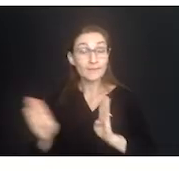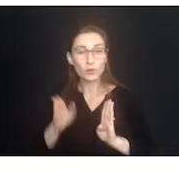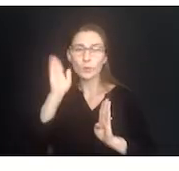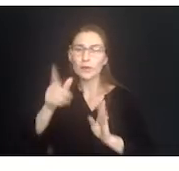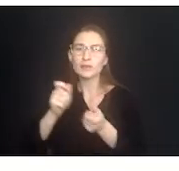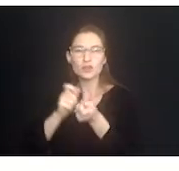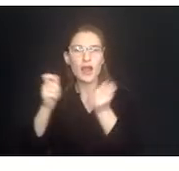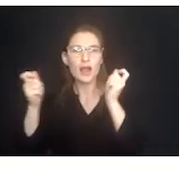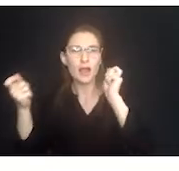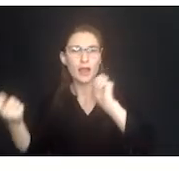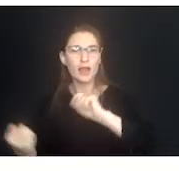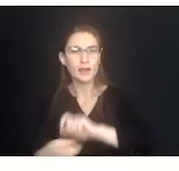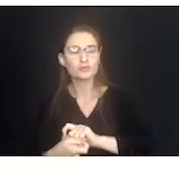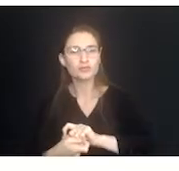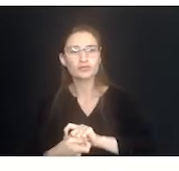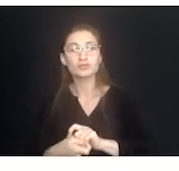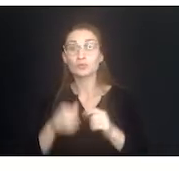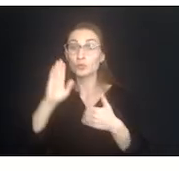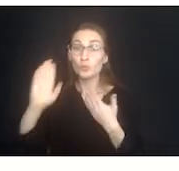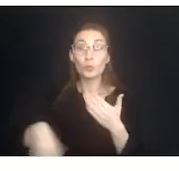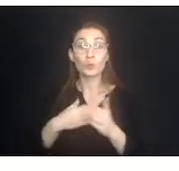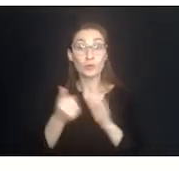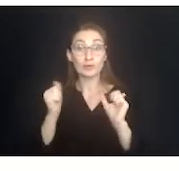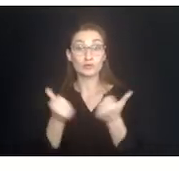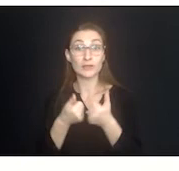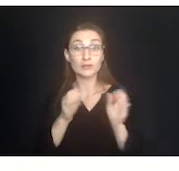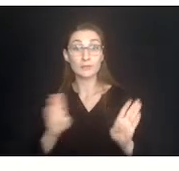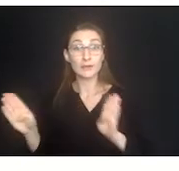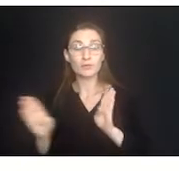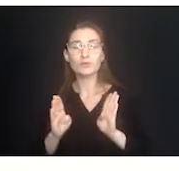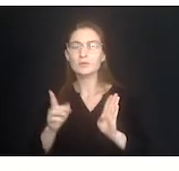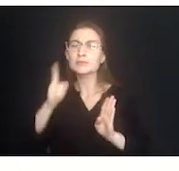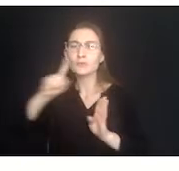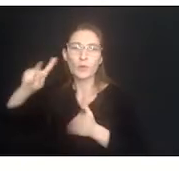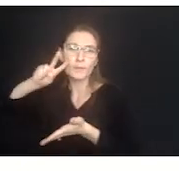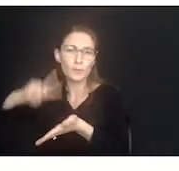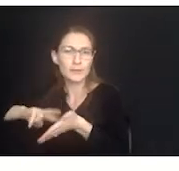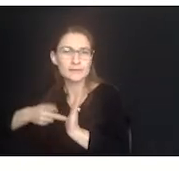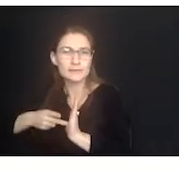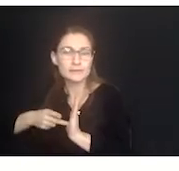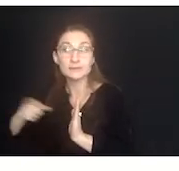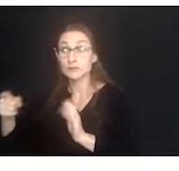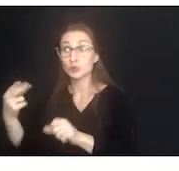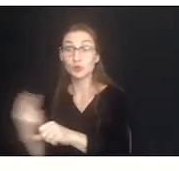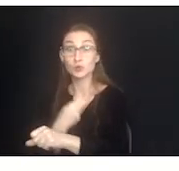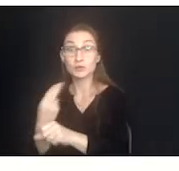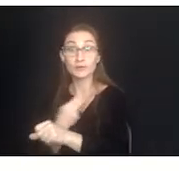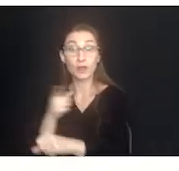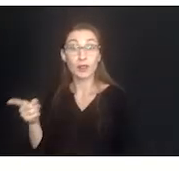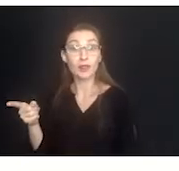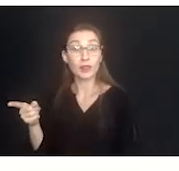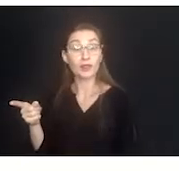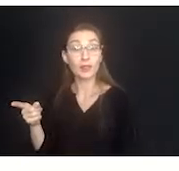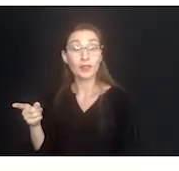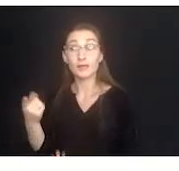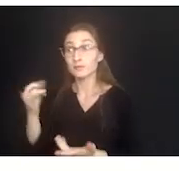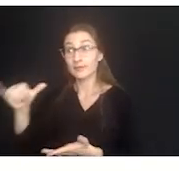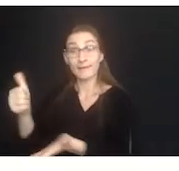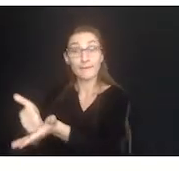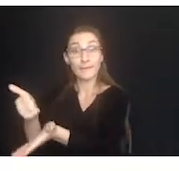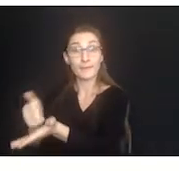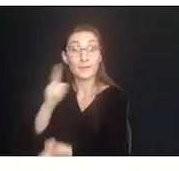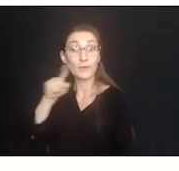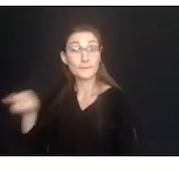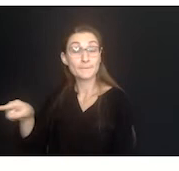kids' behavior and learning needs are constantly changing. So it's important to know that all challenging behaviors serve a purpose. They're